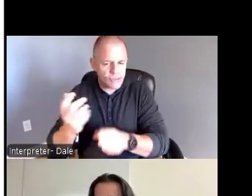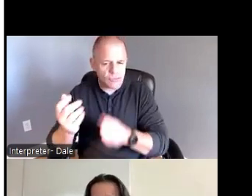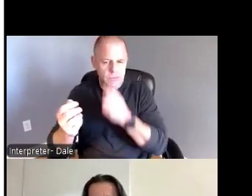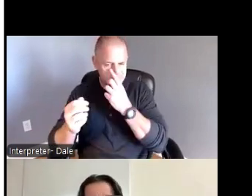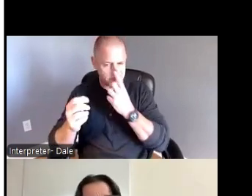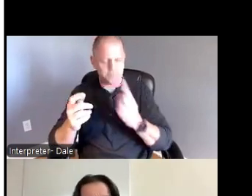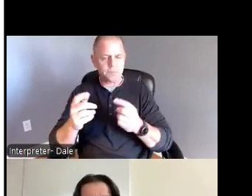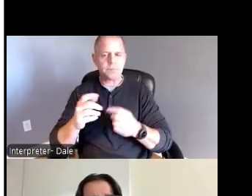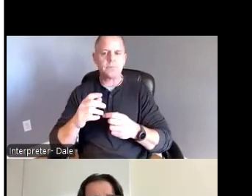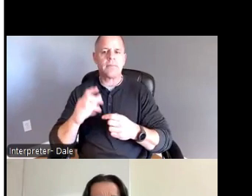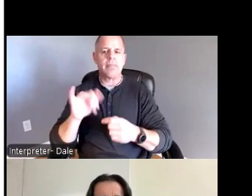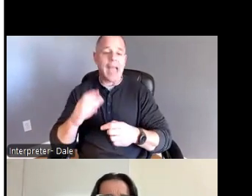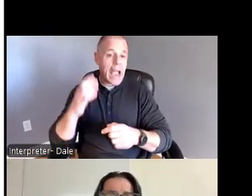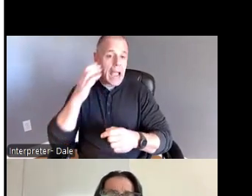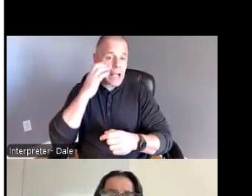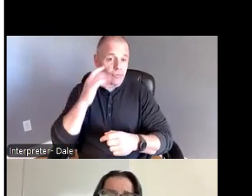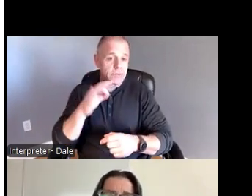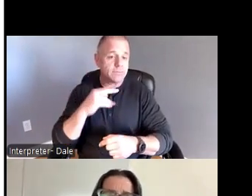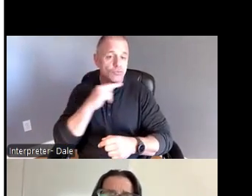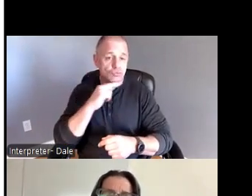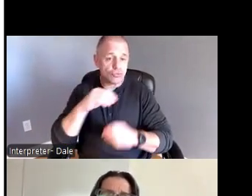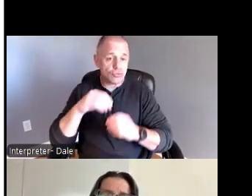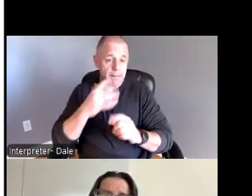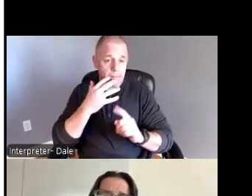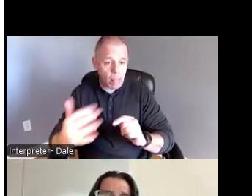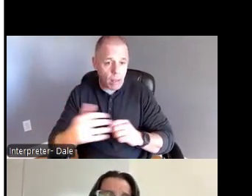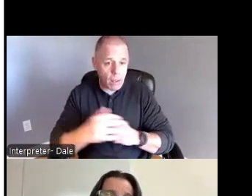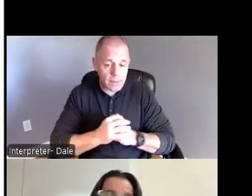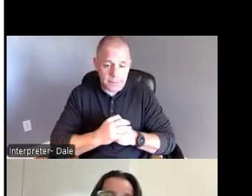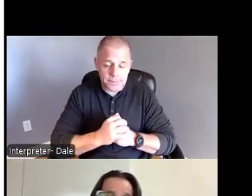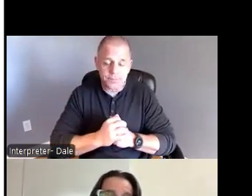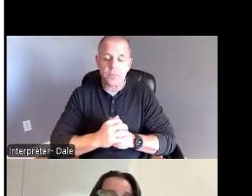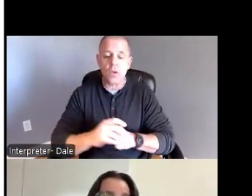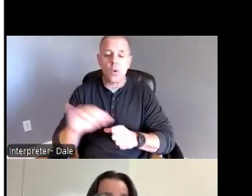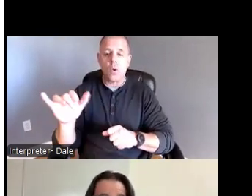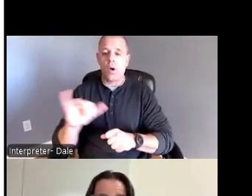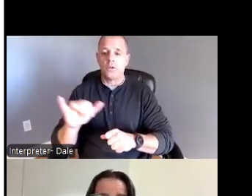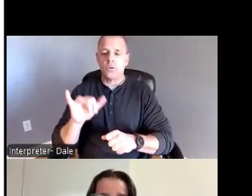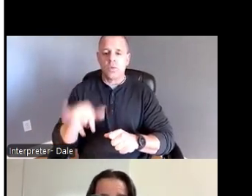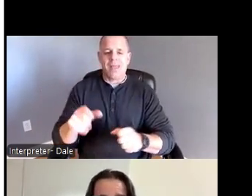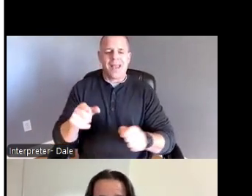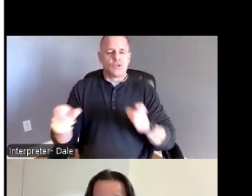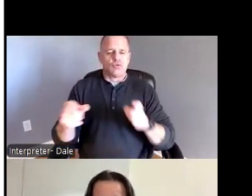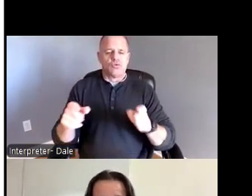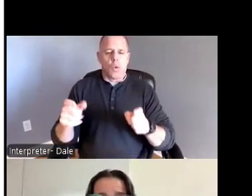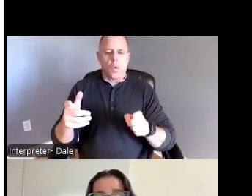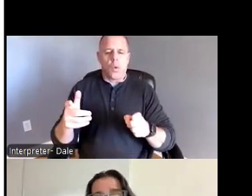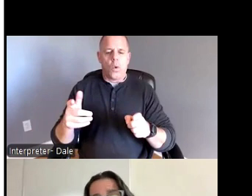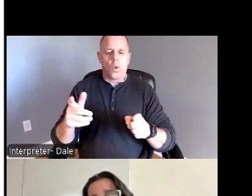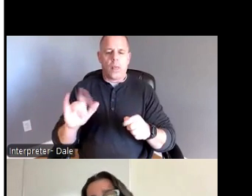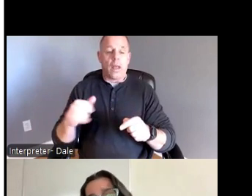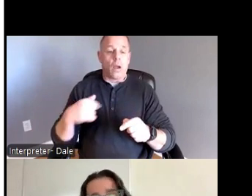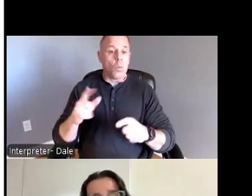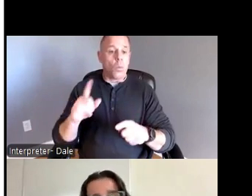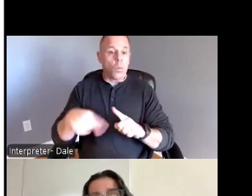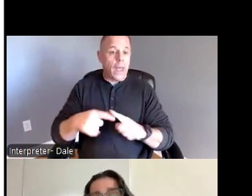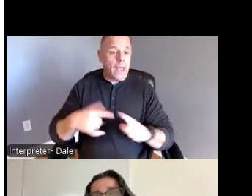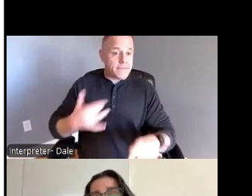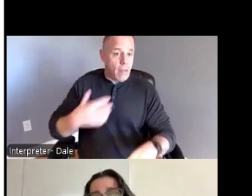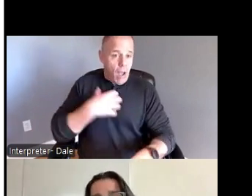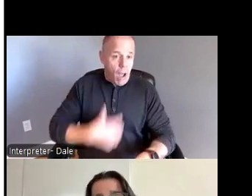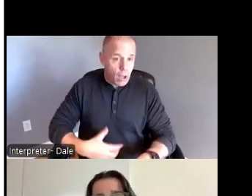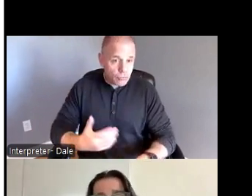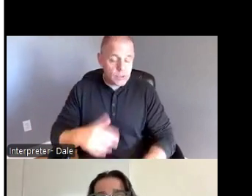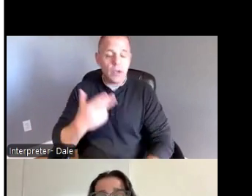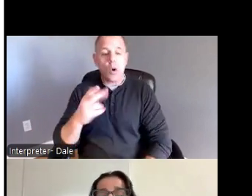the concentration of sugar in our blood, but also that controls like when we feel hungry, and also hormones that control